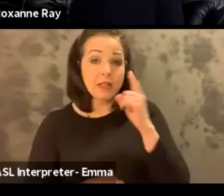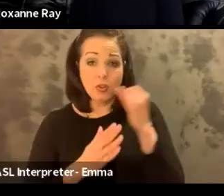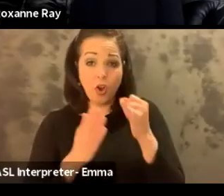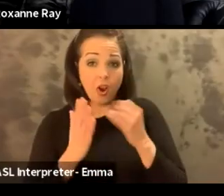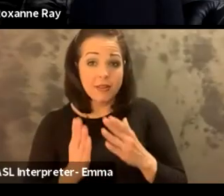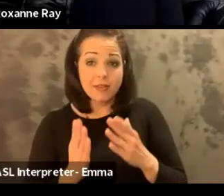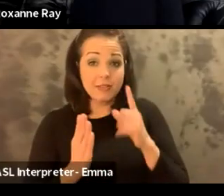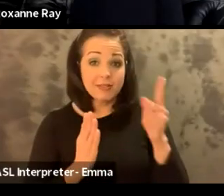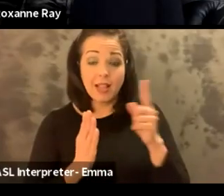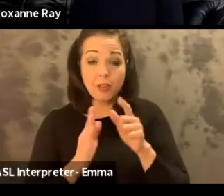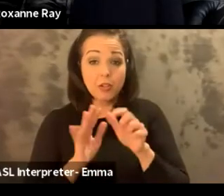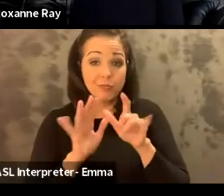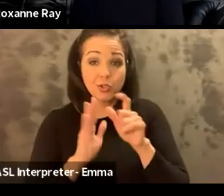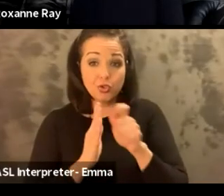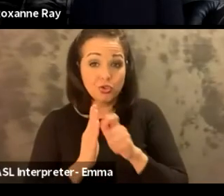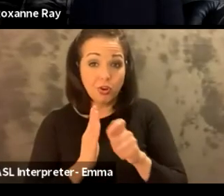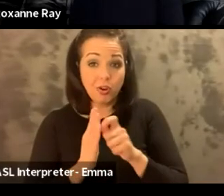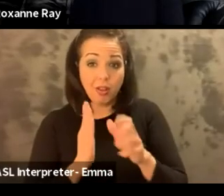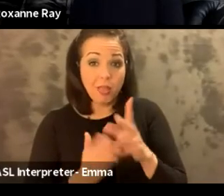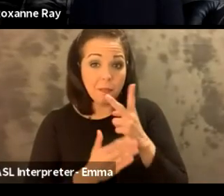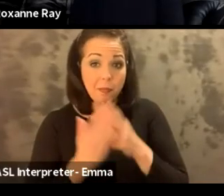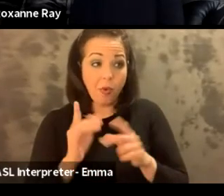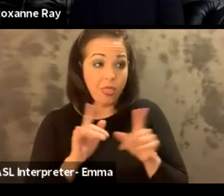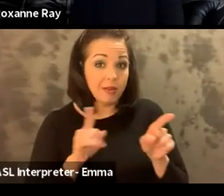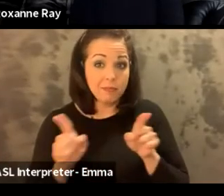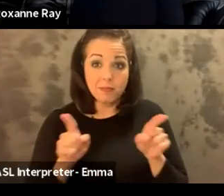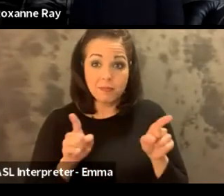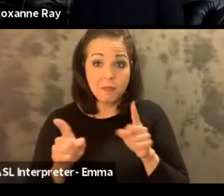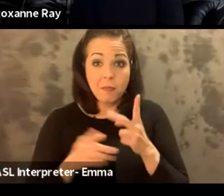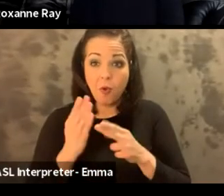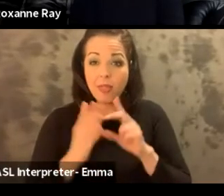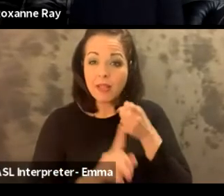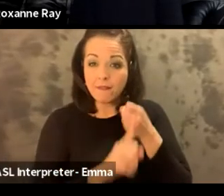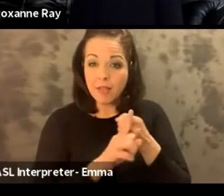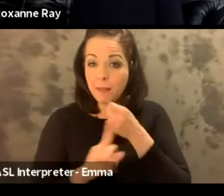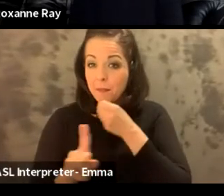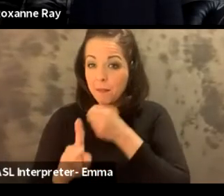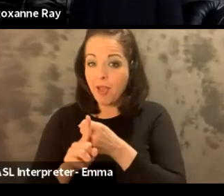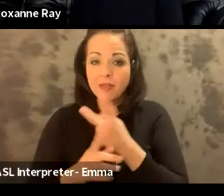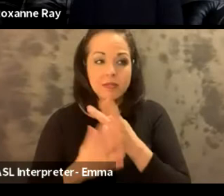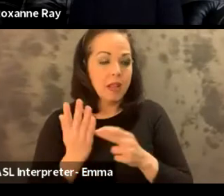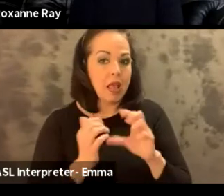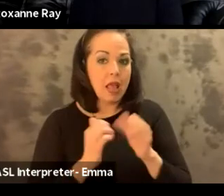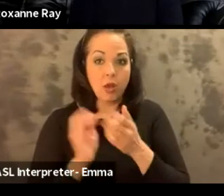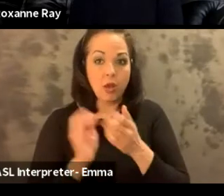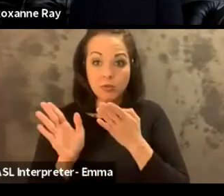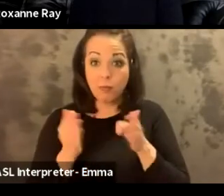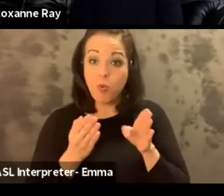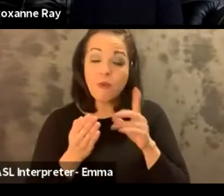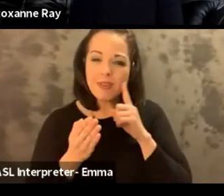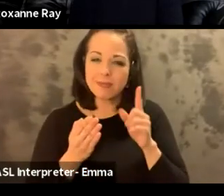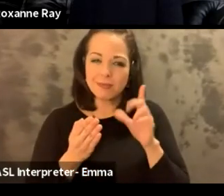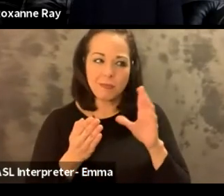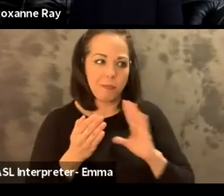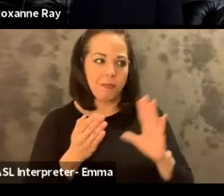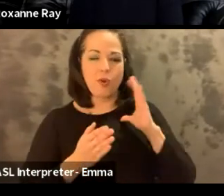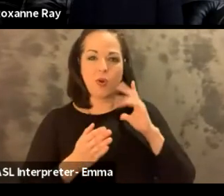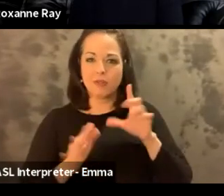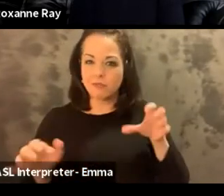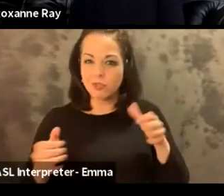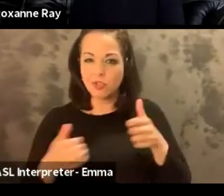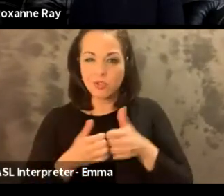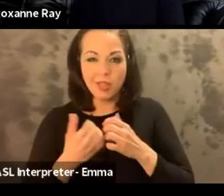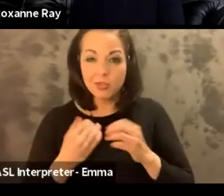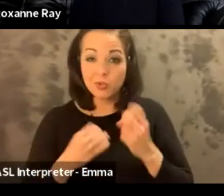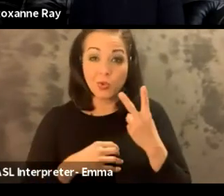know, an impact in moving the needle now in a way that would have been harder to do even just, you know,